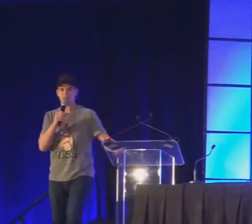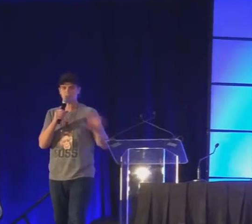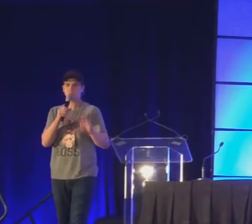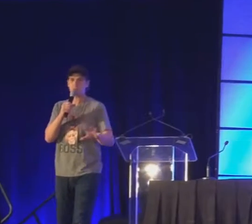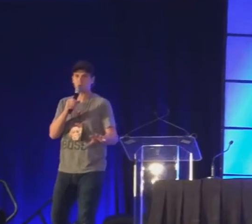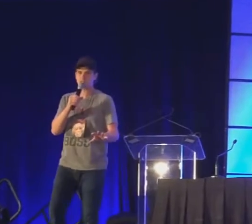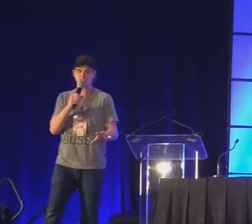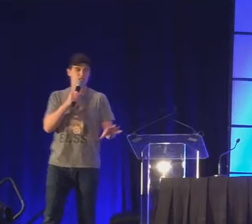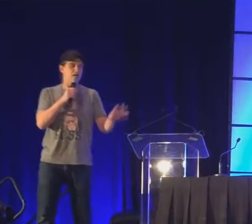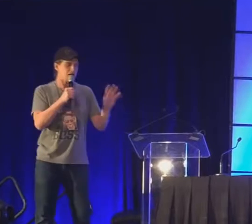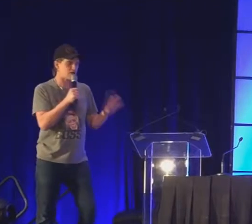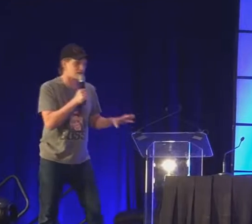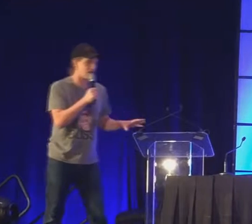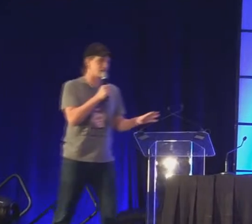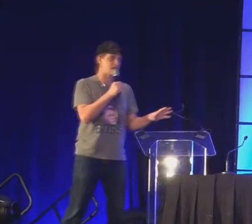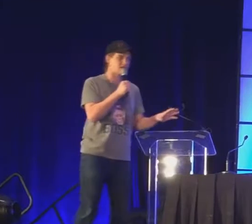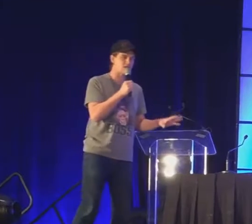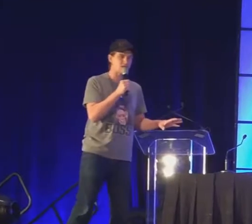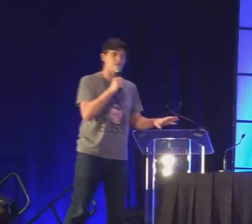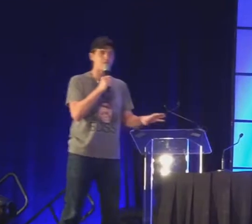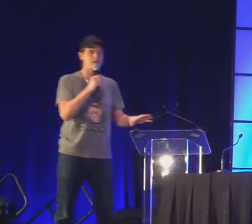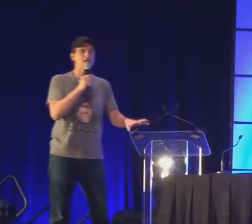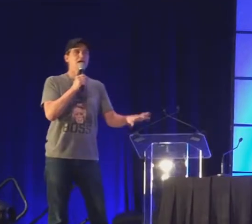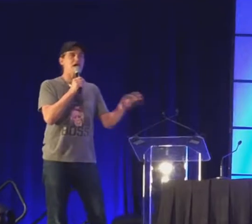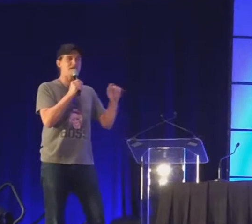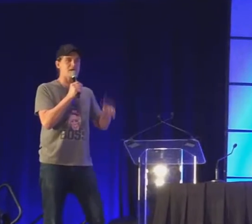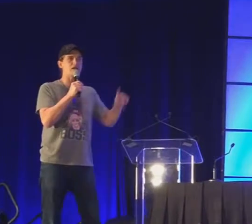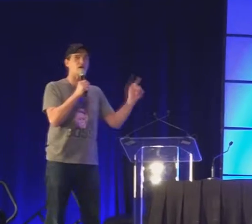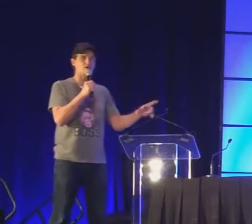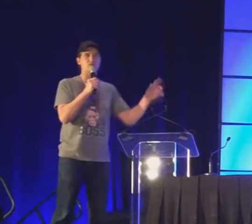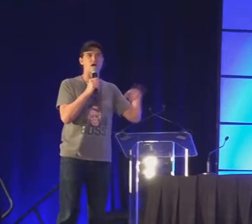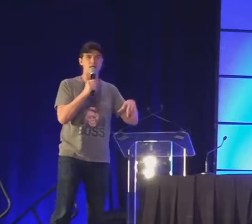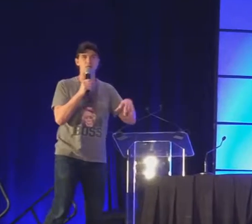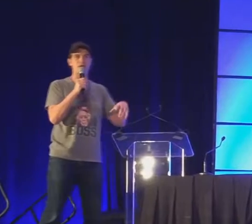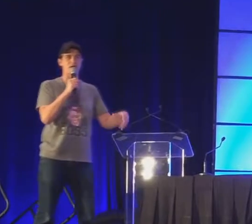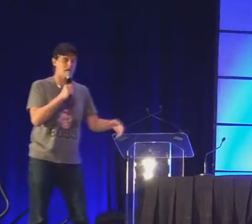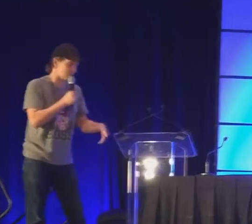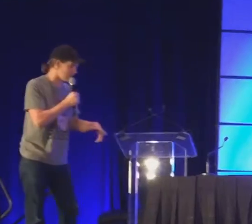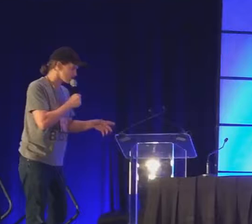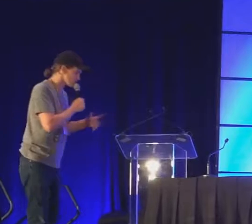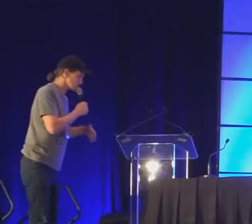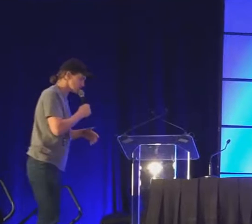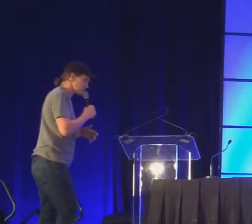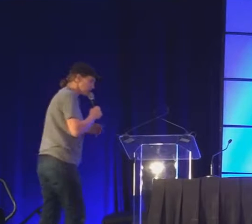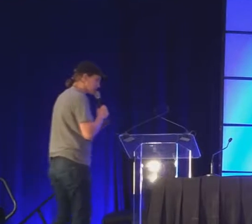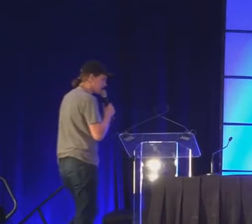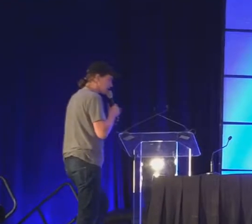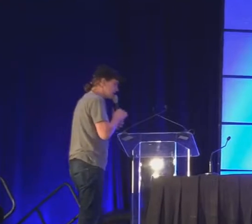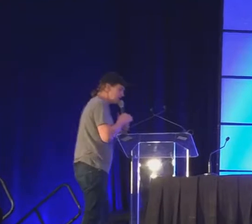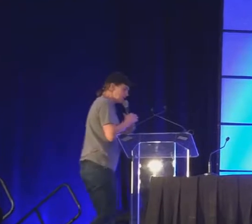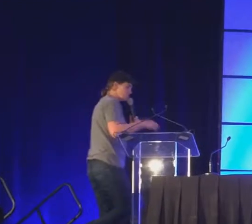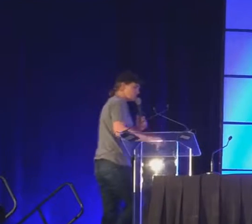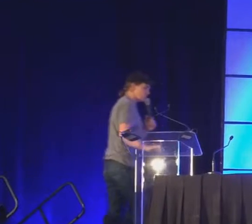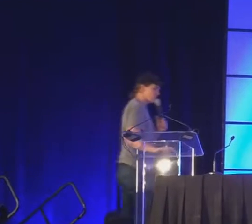as me being super obnoxious and her not taking any shit from me, and then her talking to me, and it was really sweet being